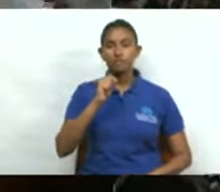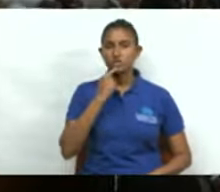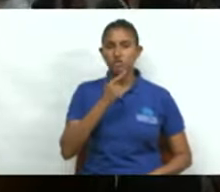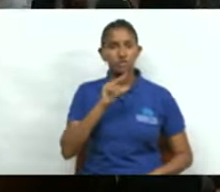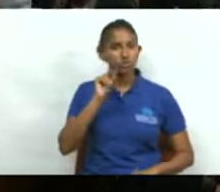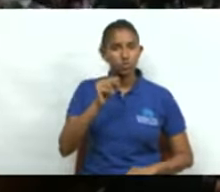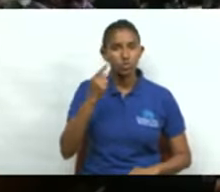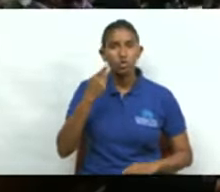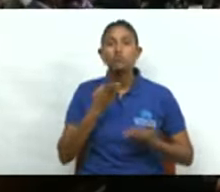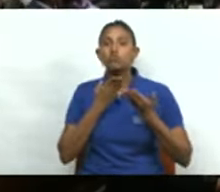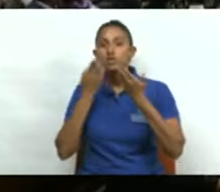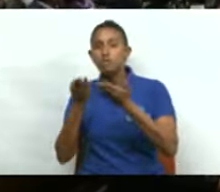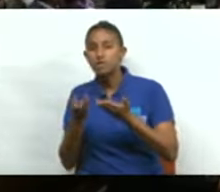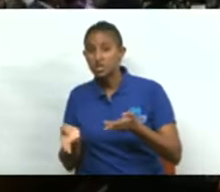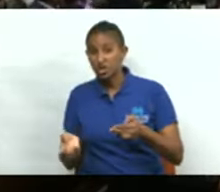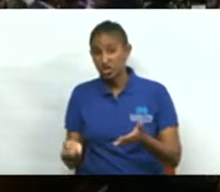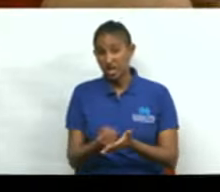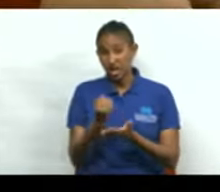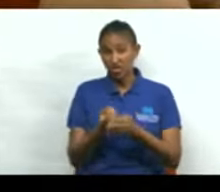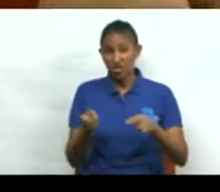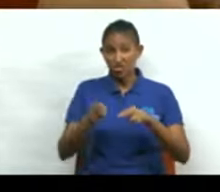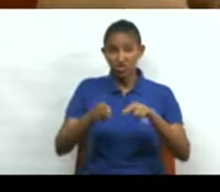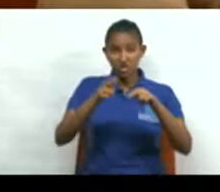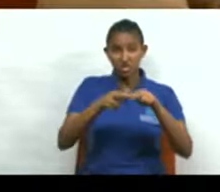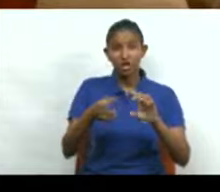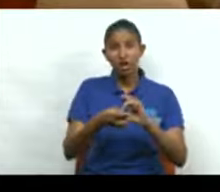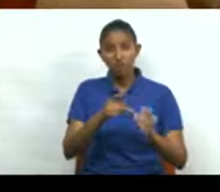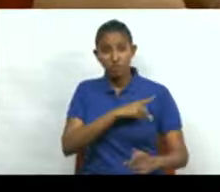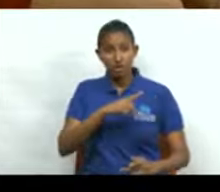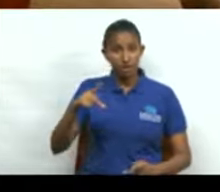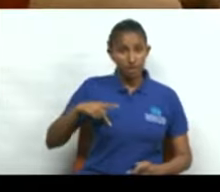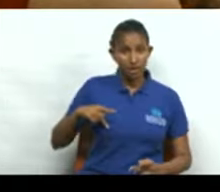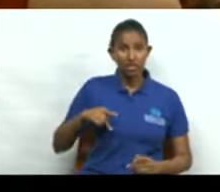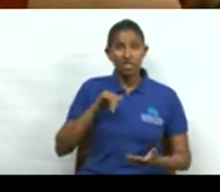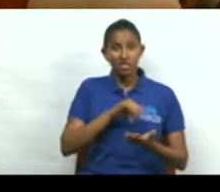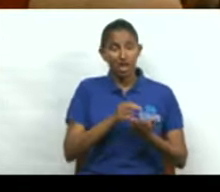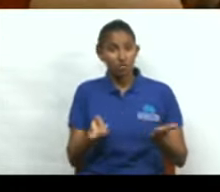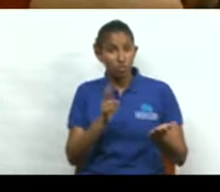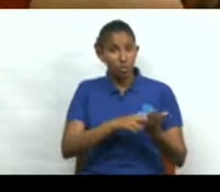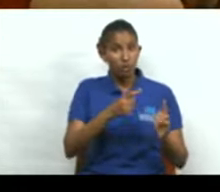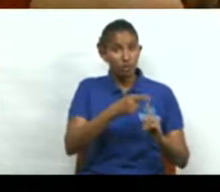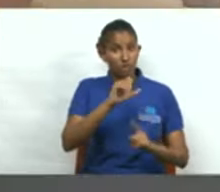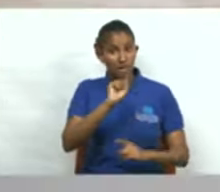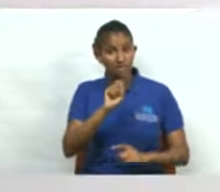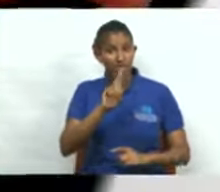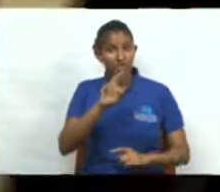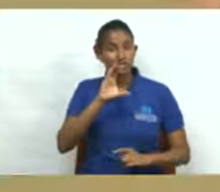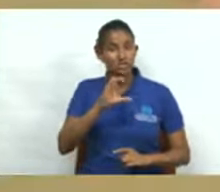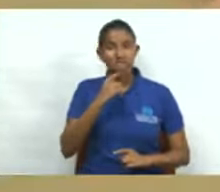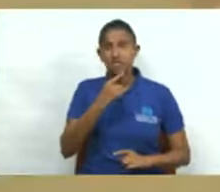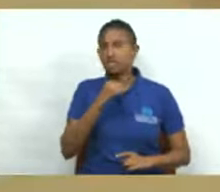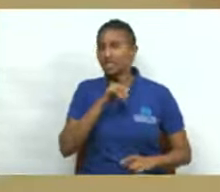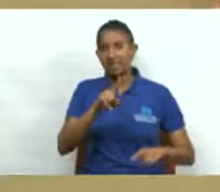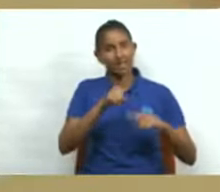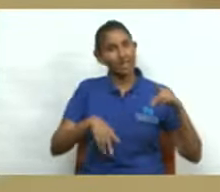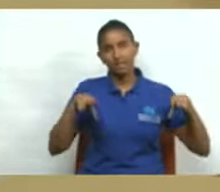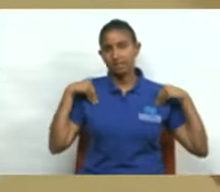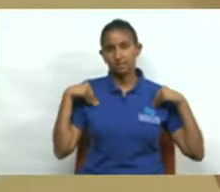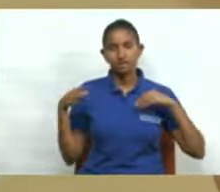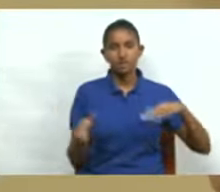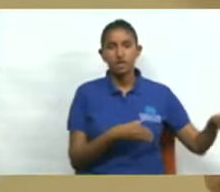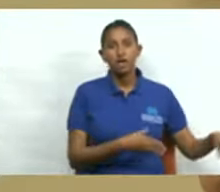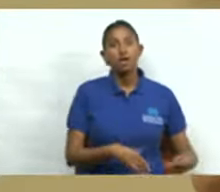increase parliamentarians' salaries. The SRC's report is deemed unacceptable. With political campaigning